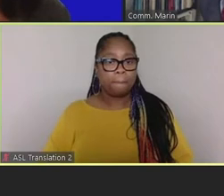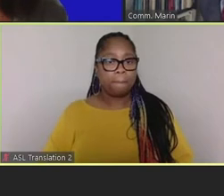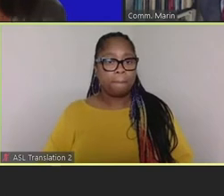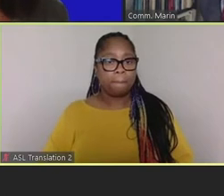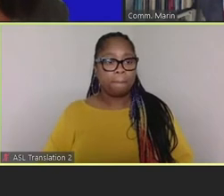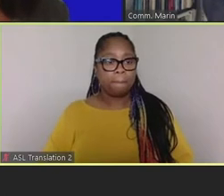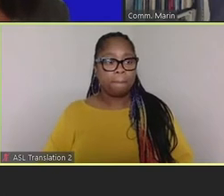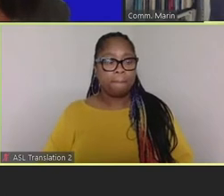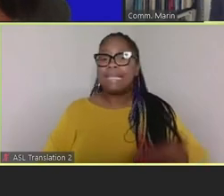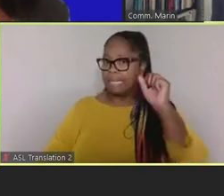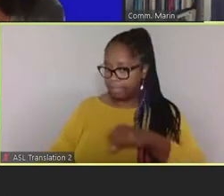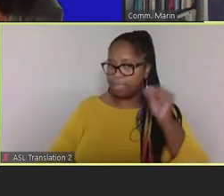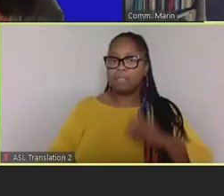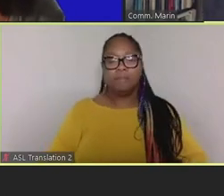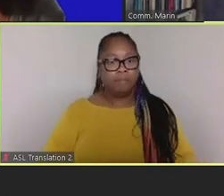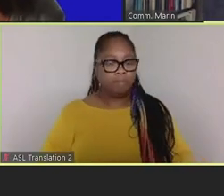Yes.